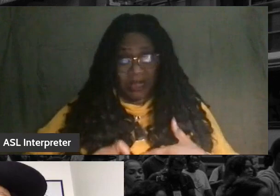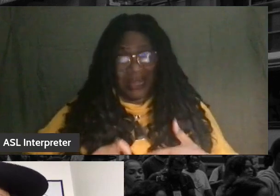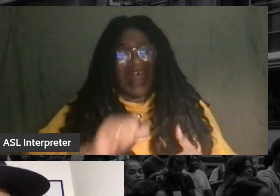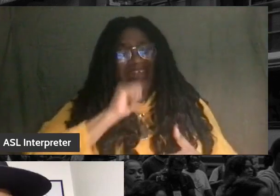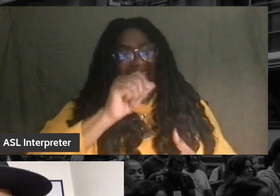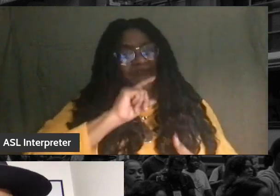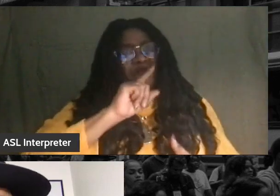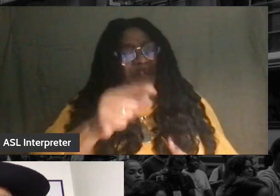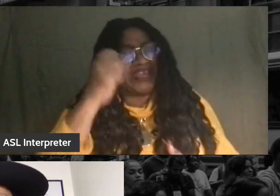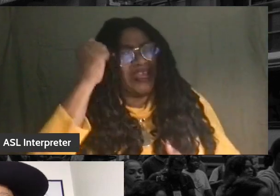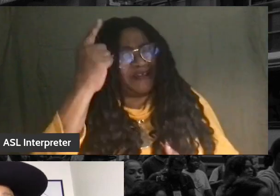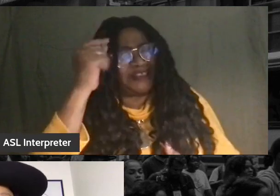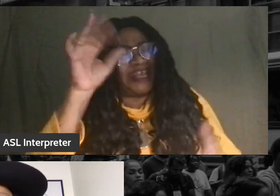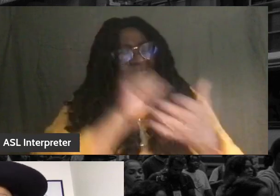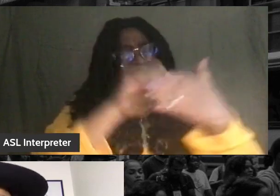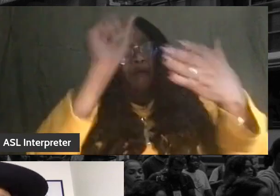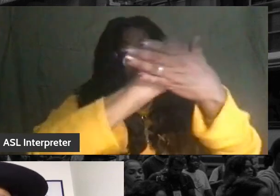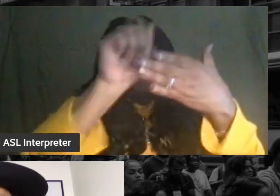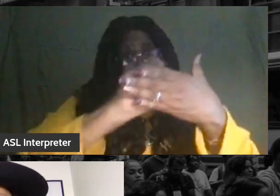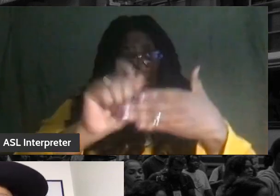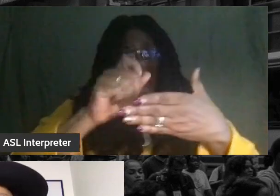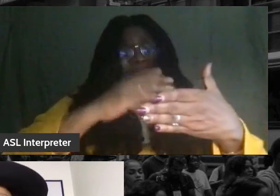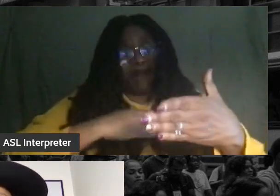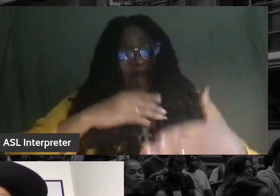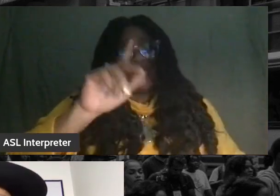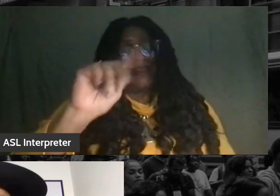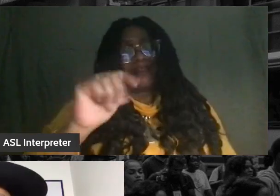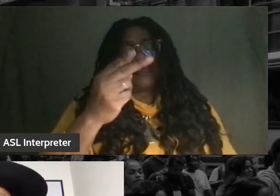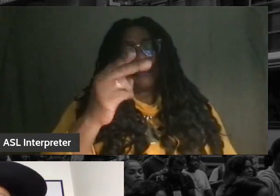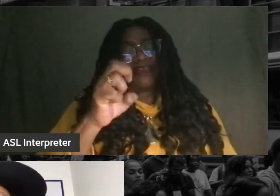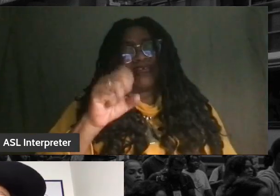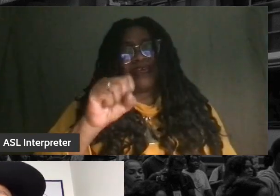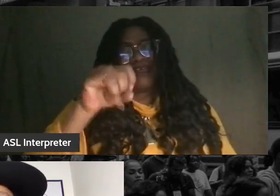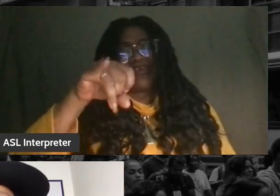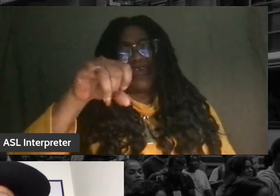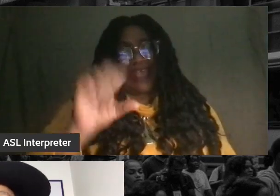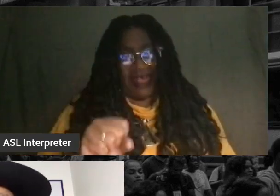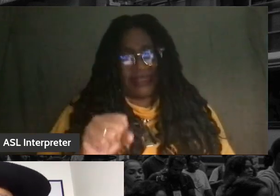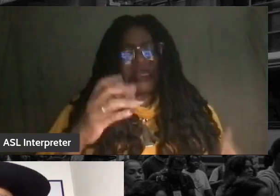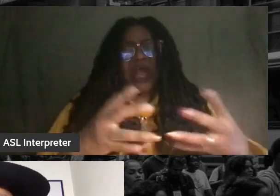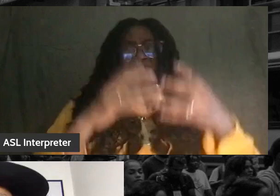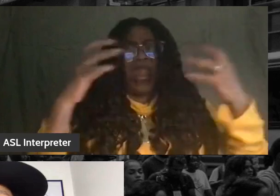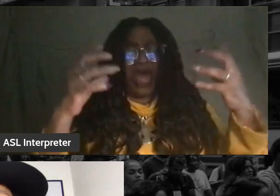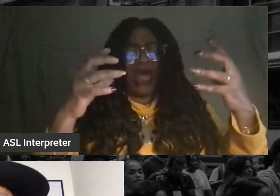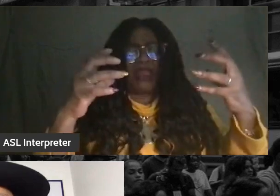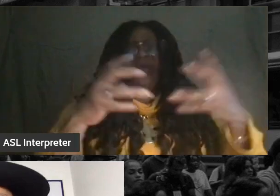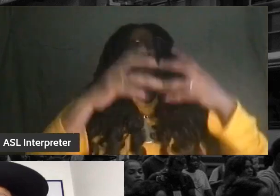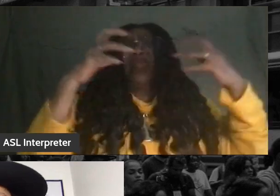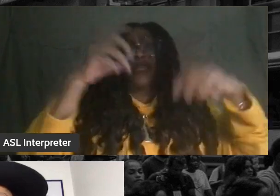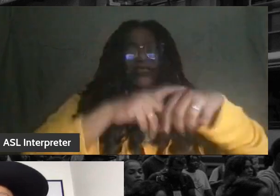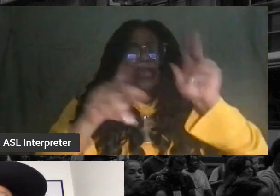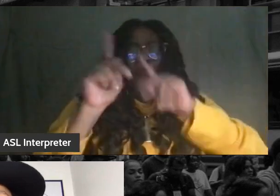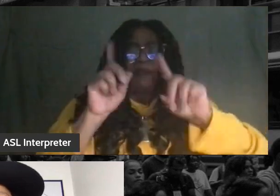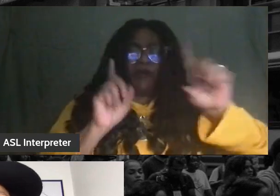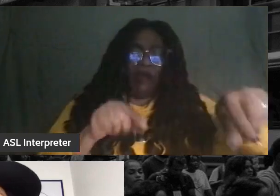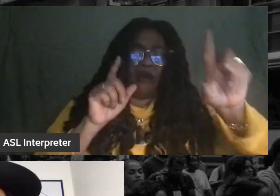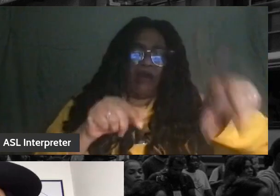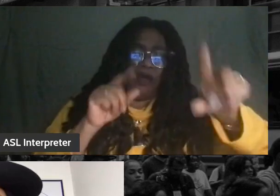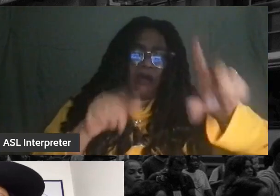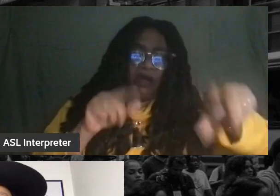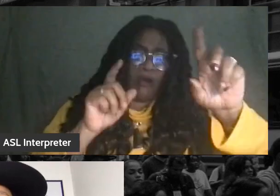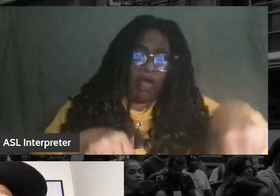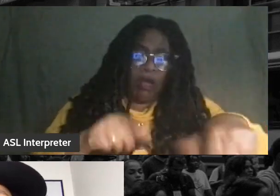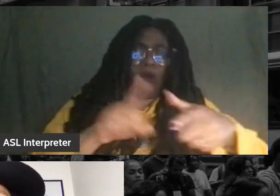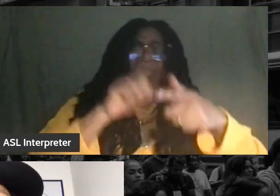medium of film. Yeah. Oftentimes, people in academia will go to school for years to graduate and then write a